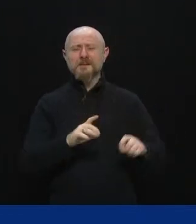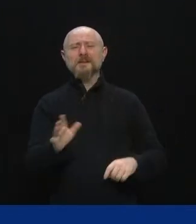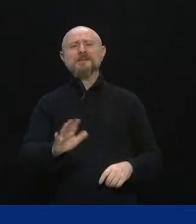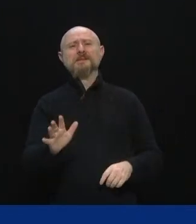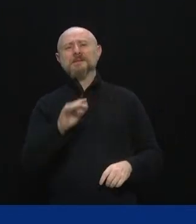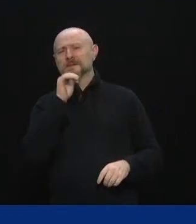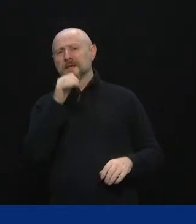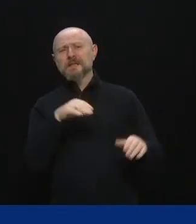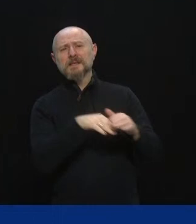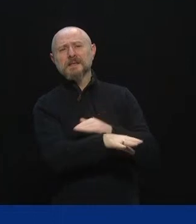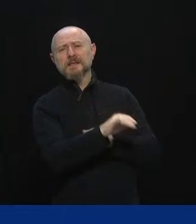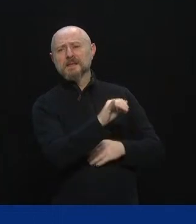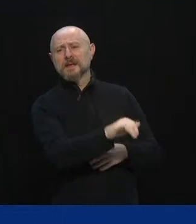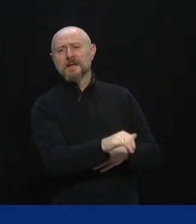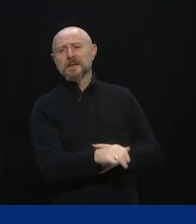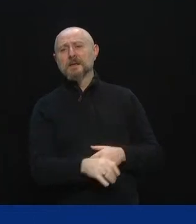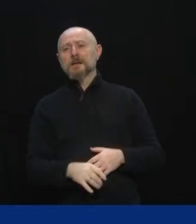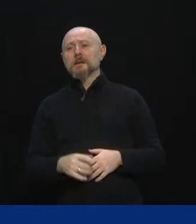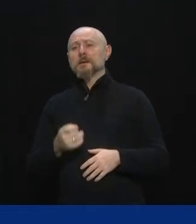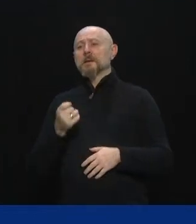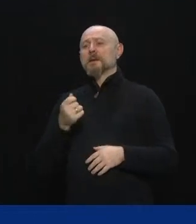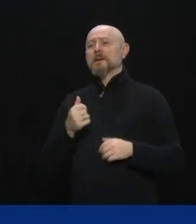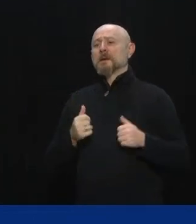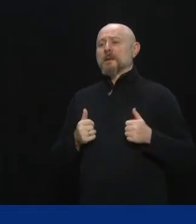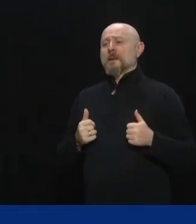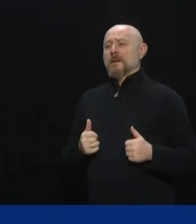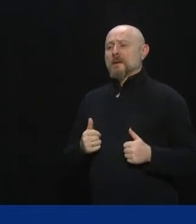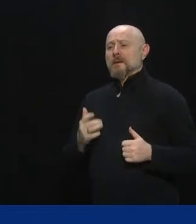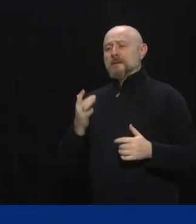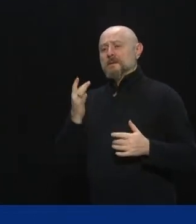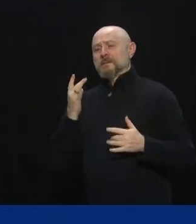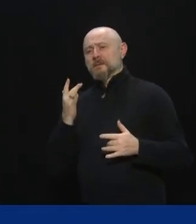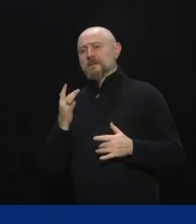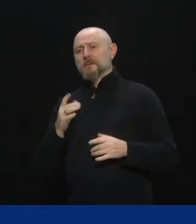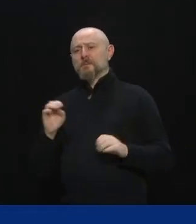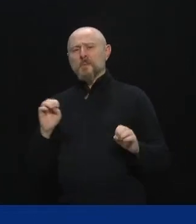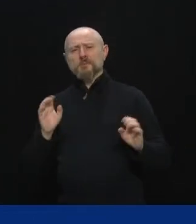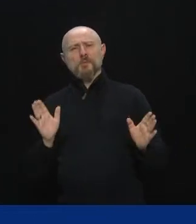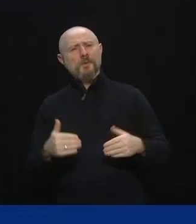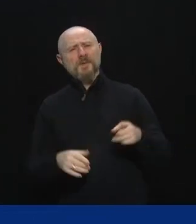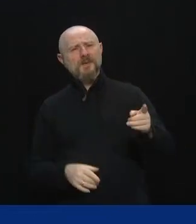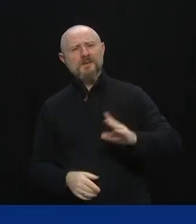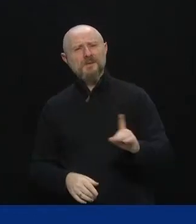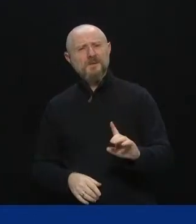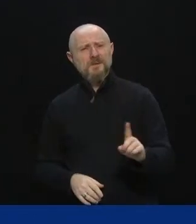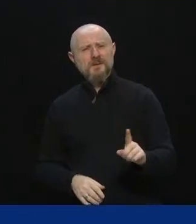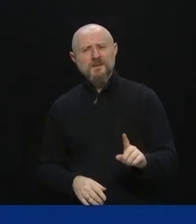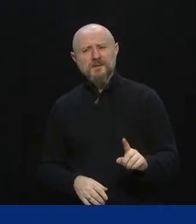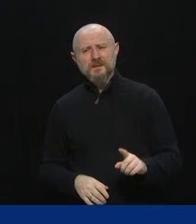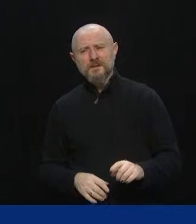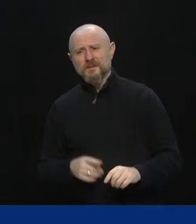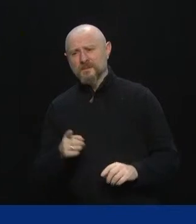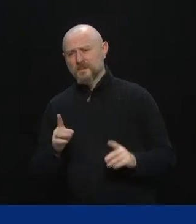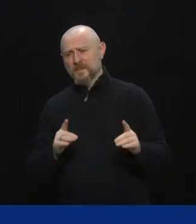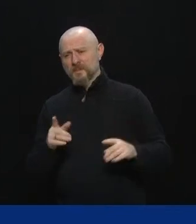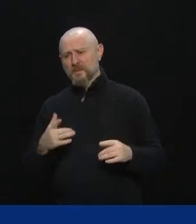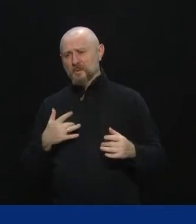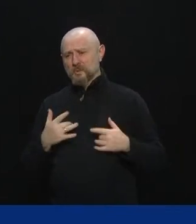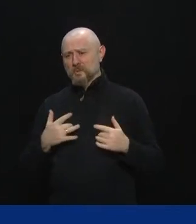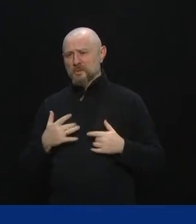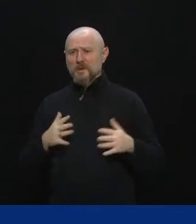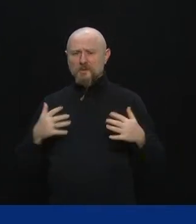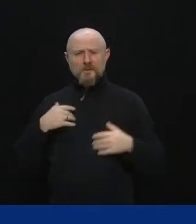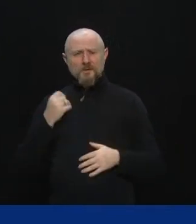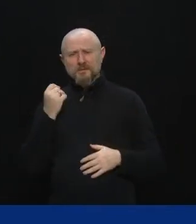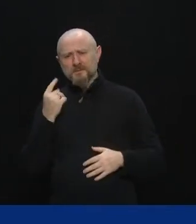very mild symptoms either. I know you're anxious. I really understand this. But if you're an adult with very